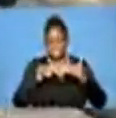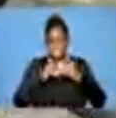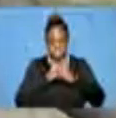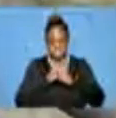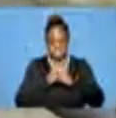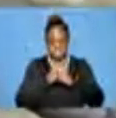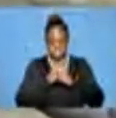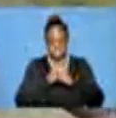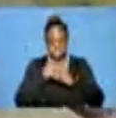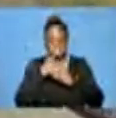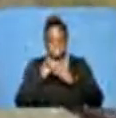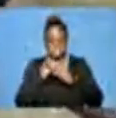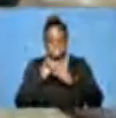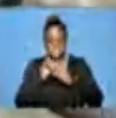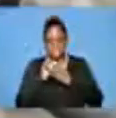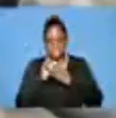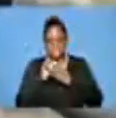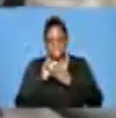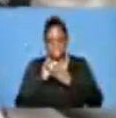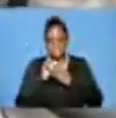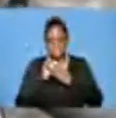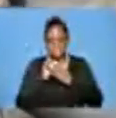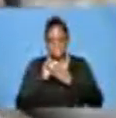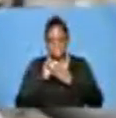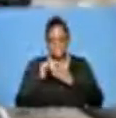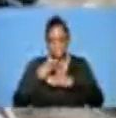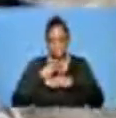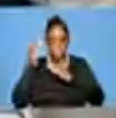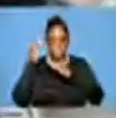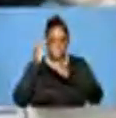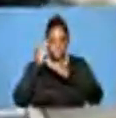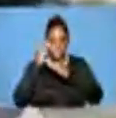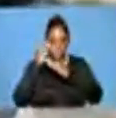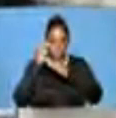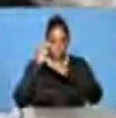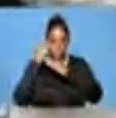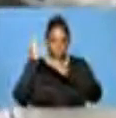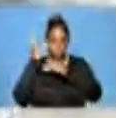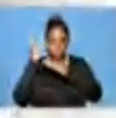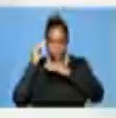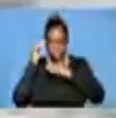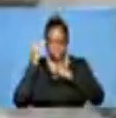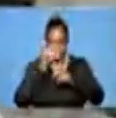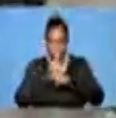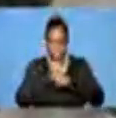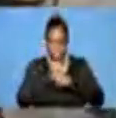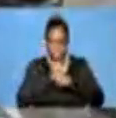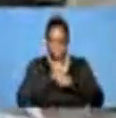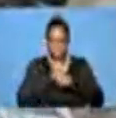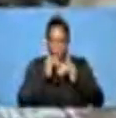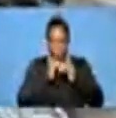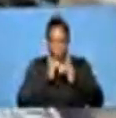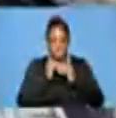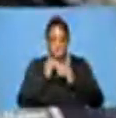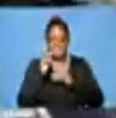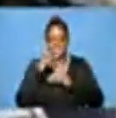funds as yet, as they are releasing in tranches. And so we hope to get the next tranche as soon as possible so that we could go on to the next phase. In this phase, I